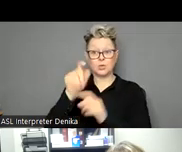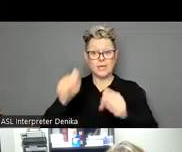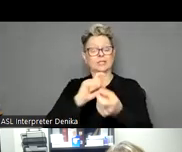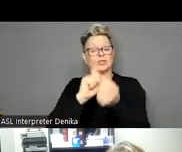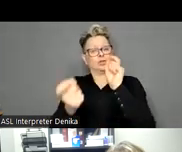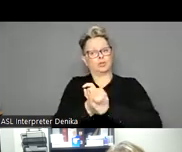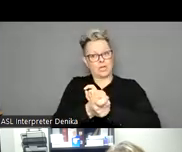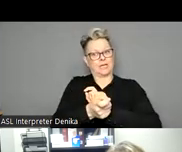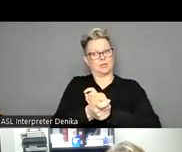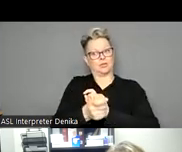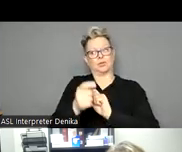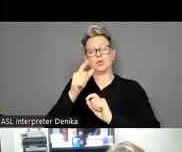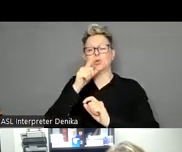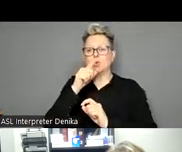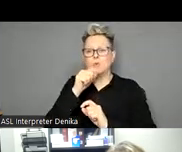as your attorney.